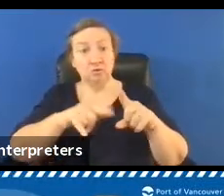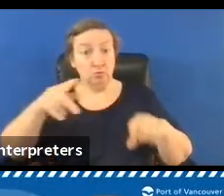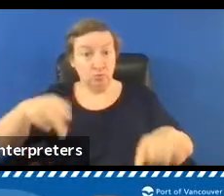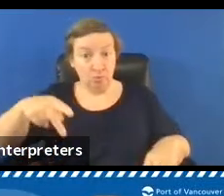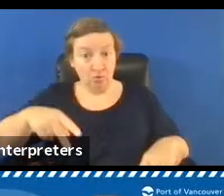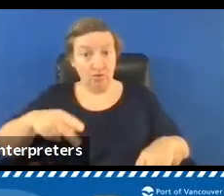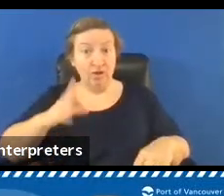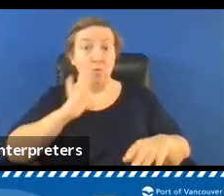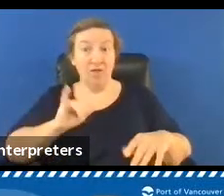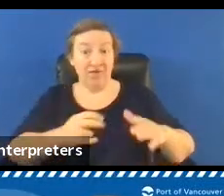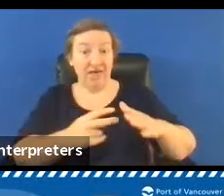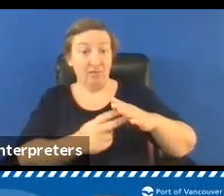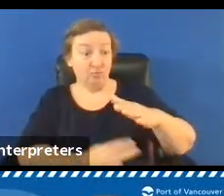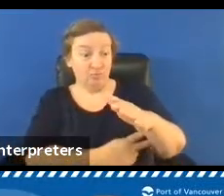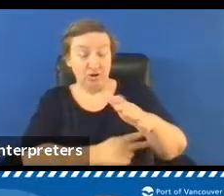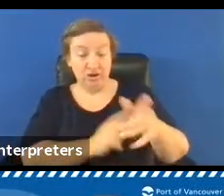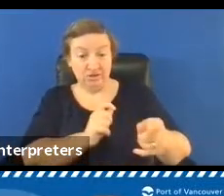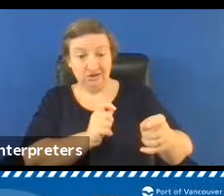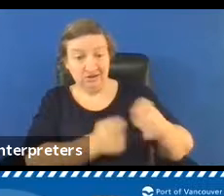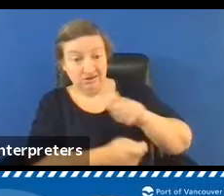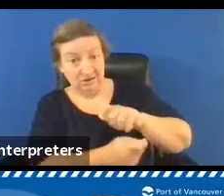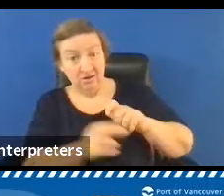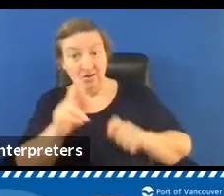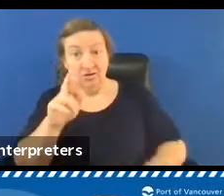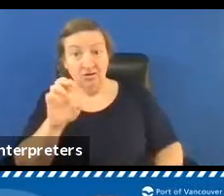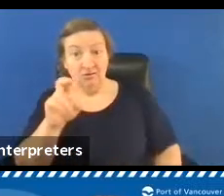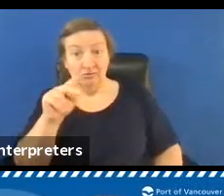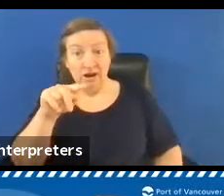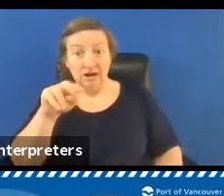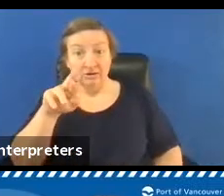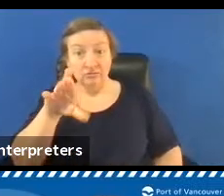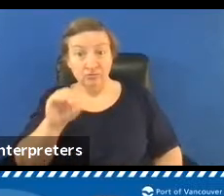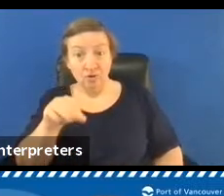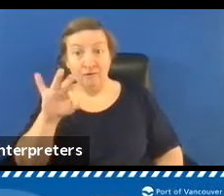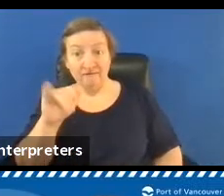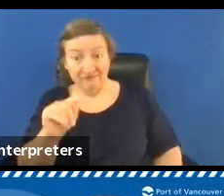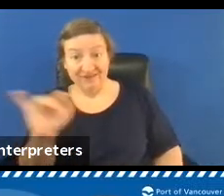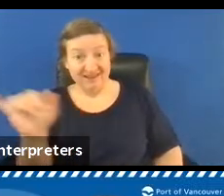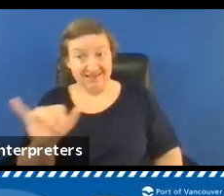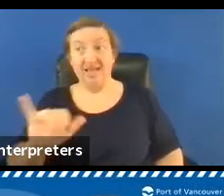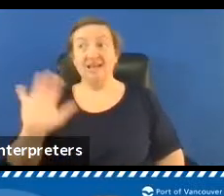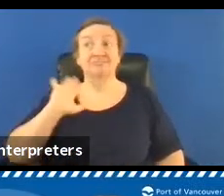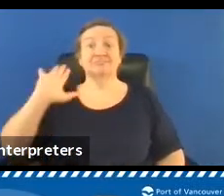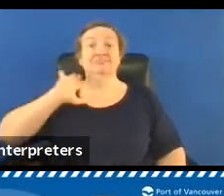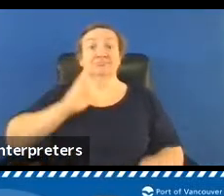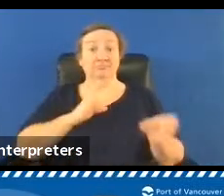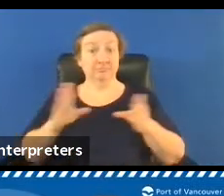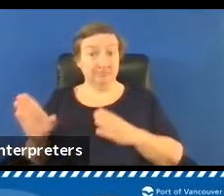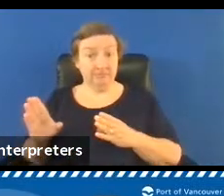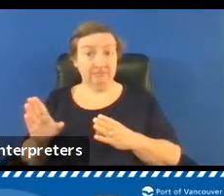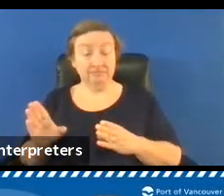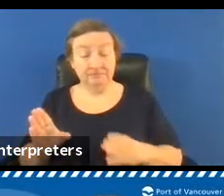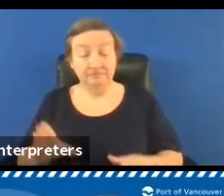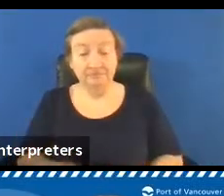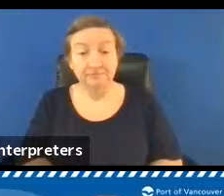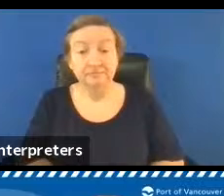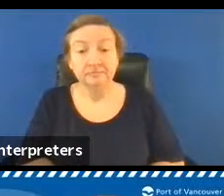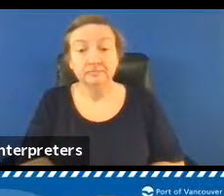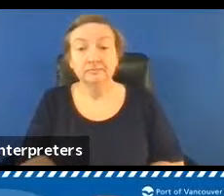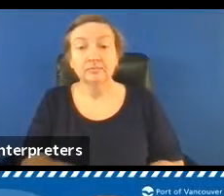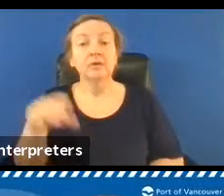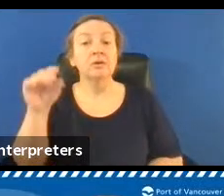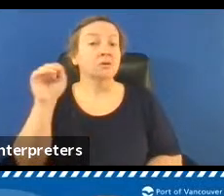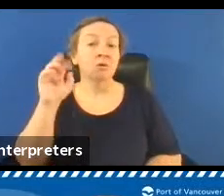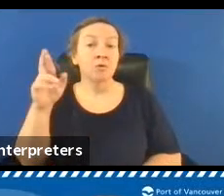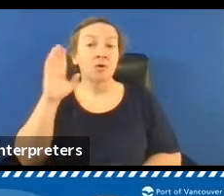be retrofitted as was the solution in the previous program,